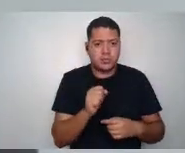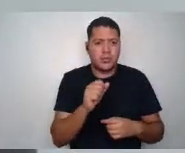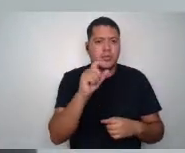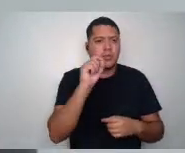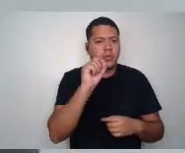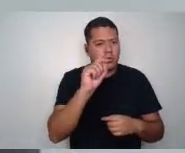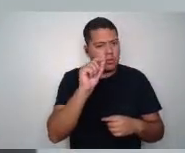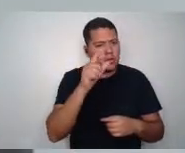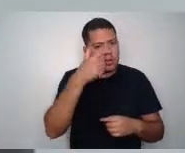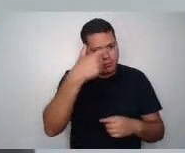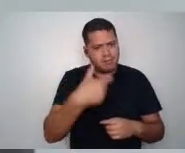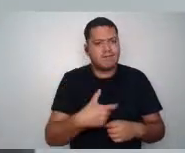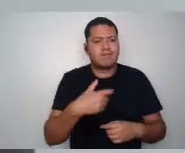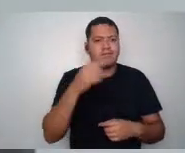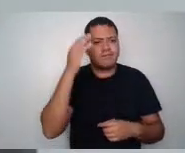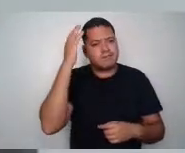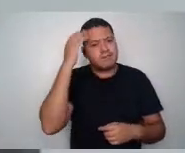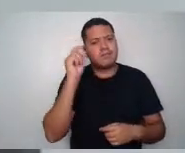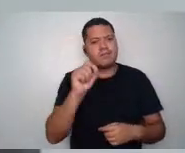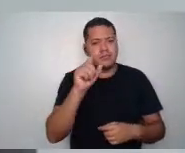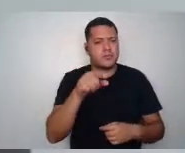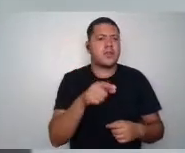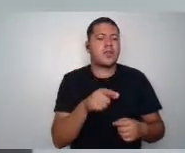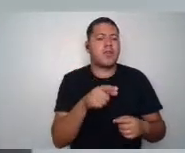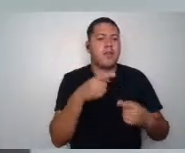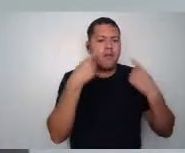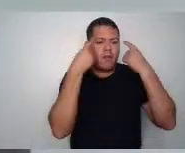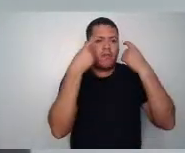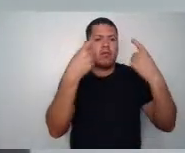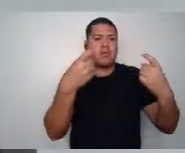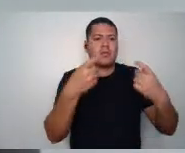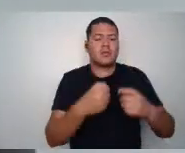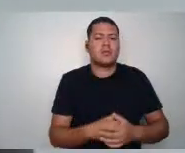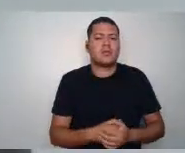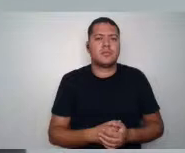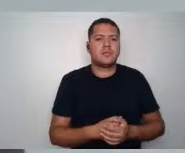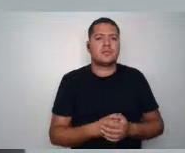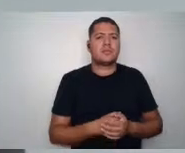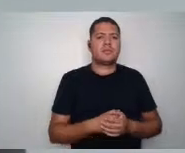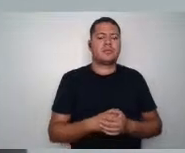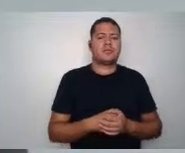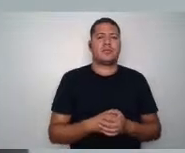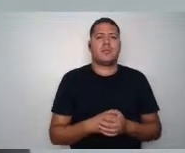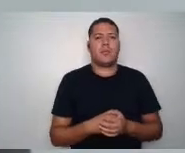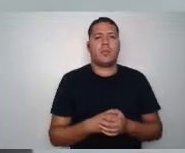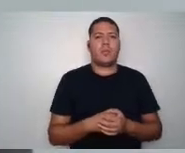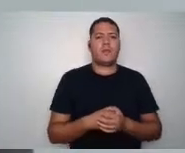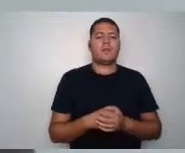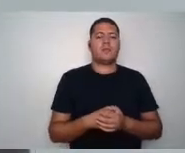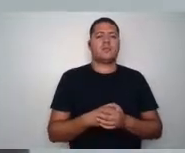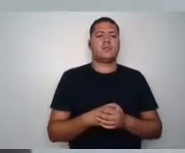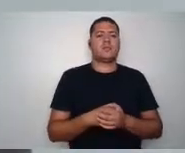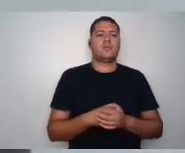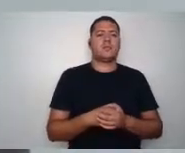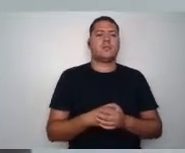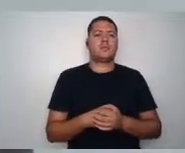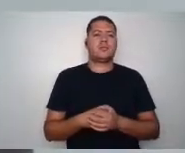very hard because it's hard to go through this situation. And I remember